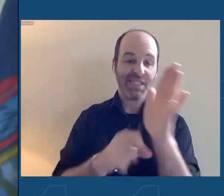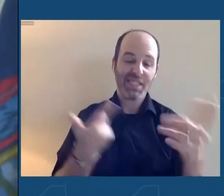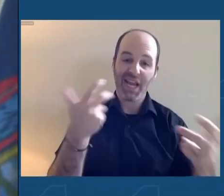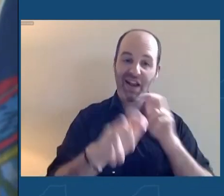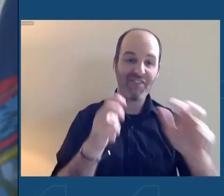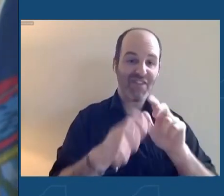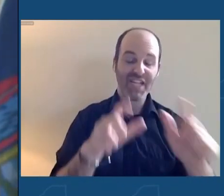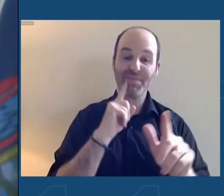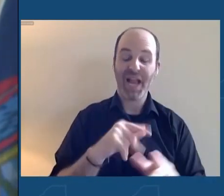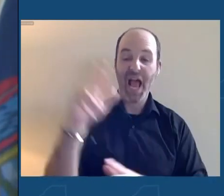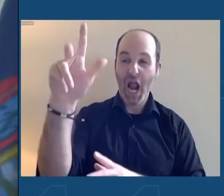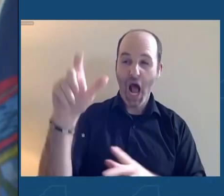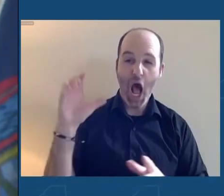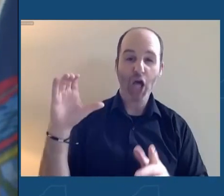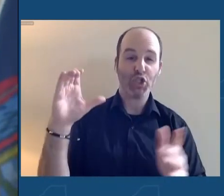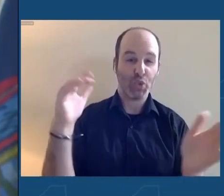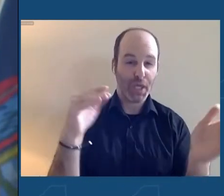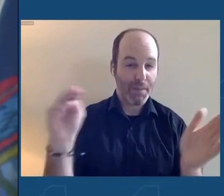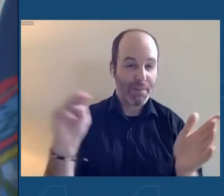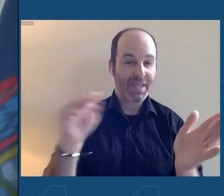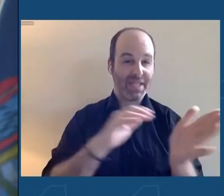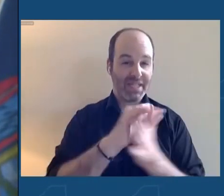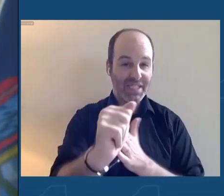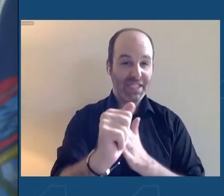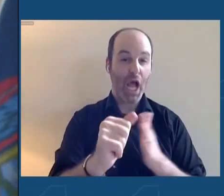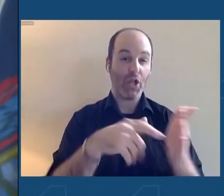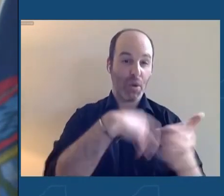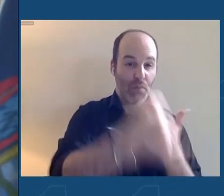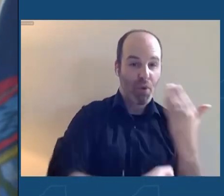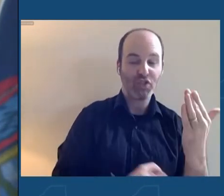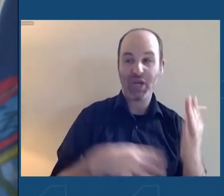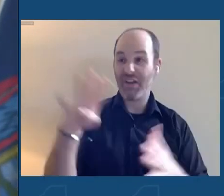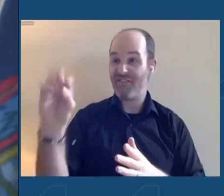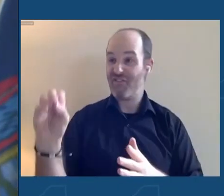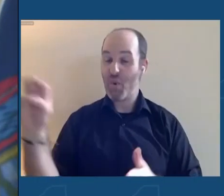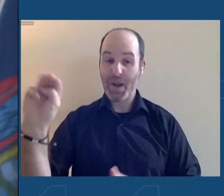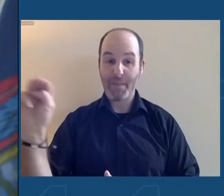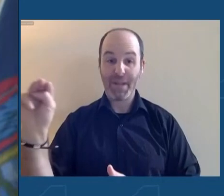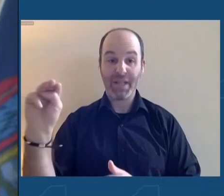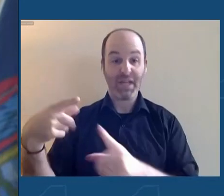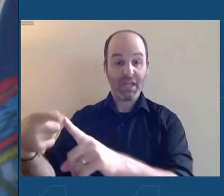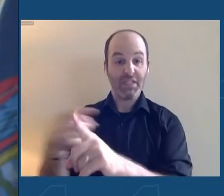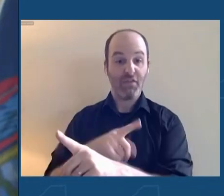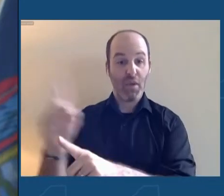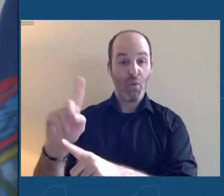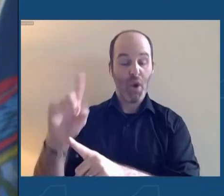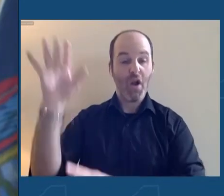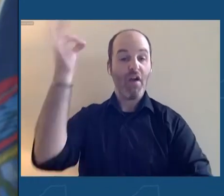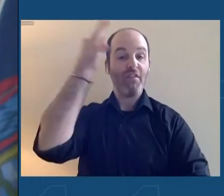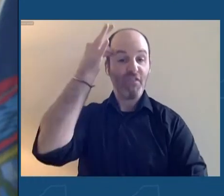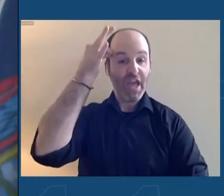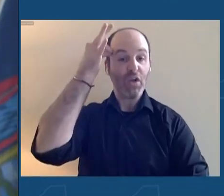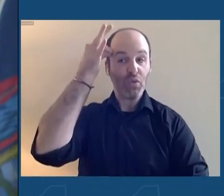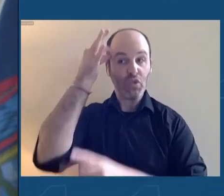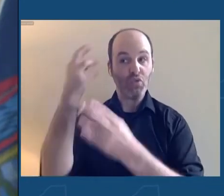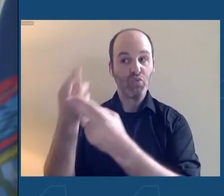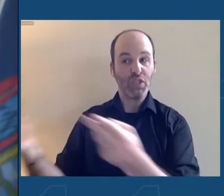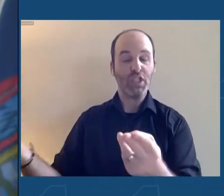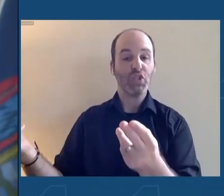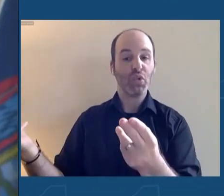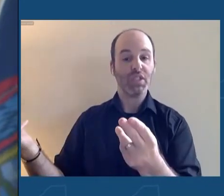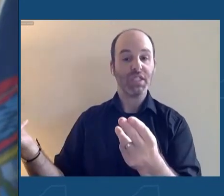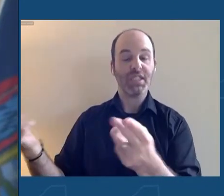million project. $40 million of it is coming from federal sources, and